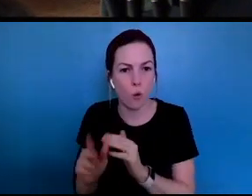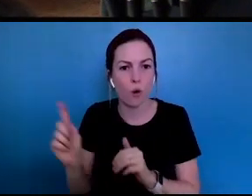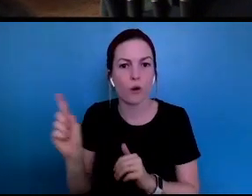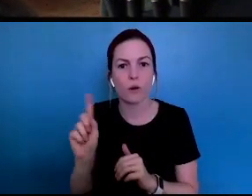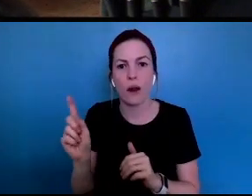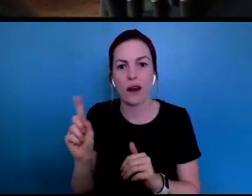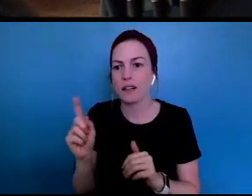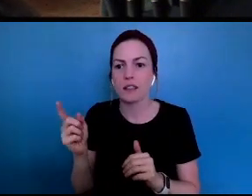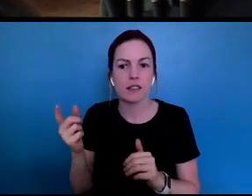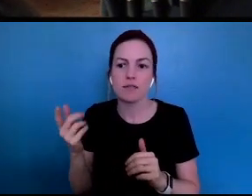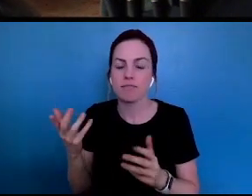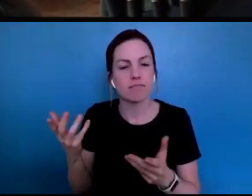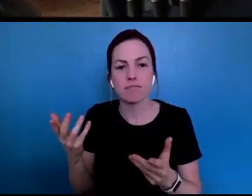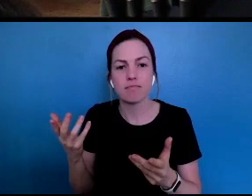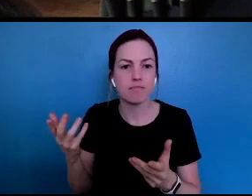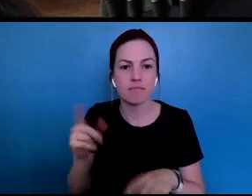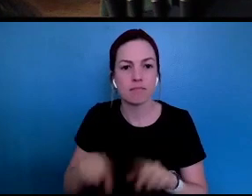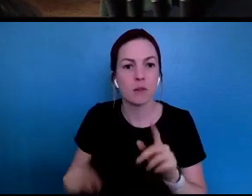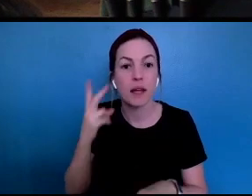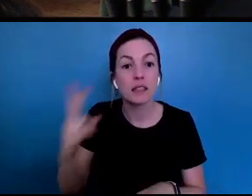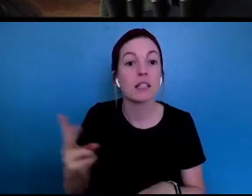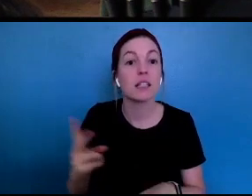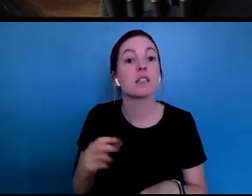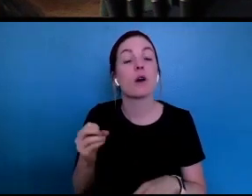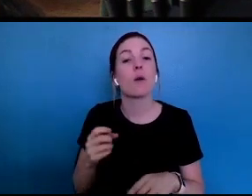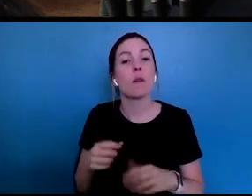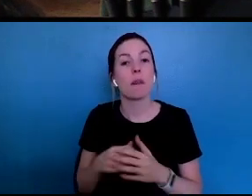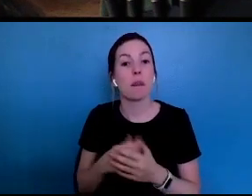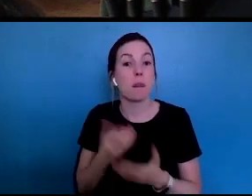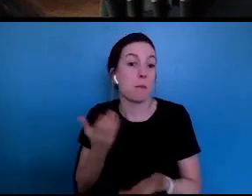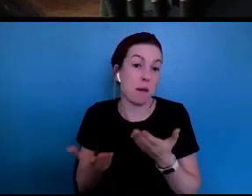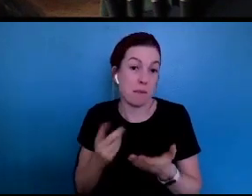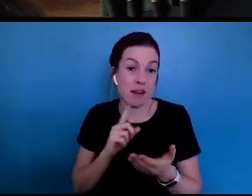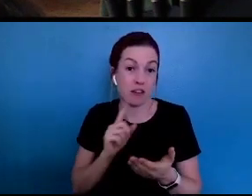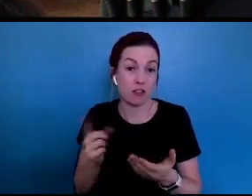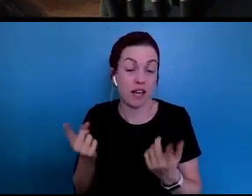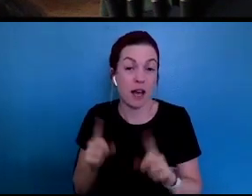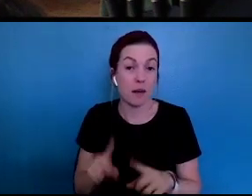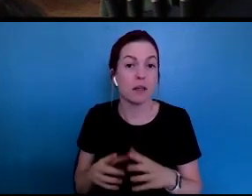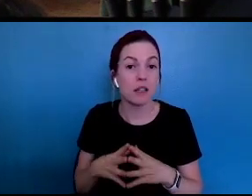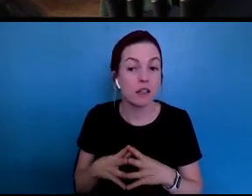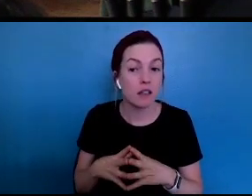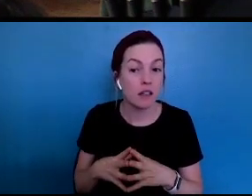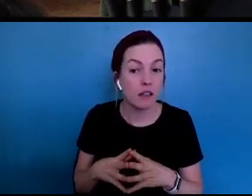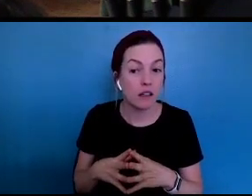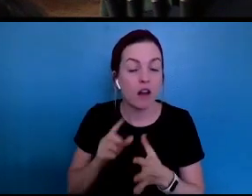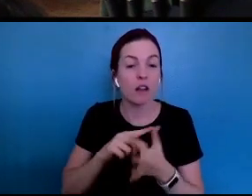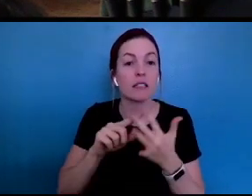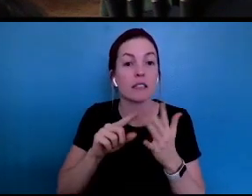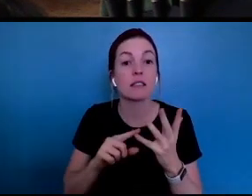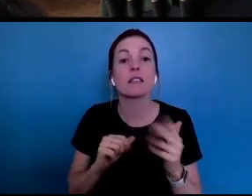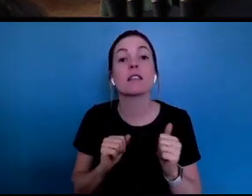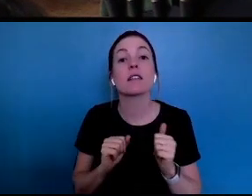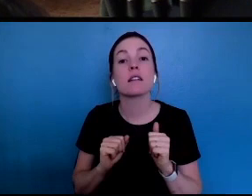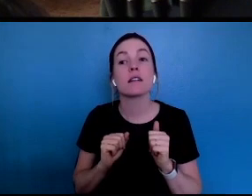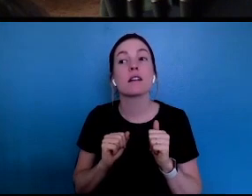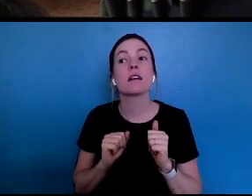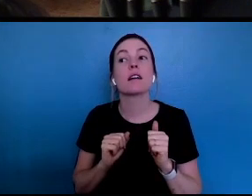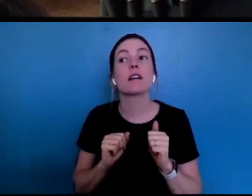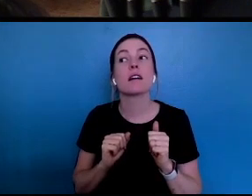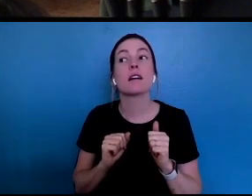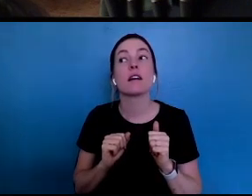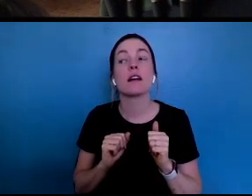right? Which may actually happen. All these things. After this, then instead of